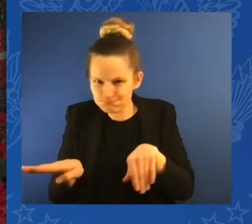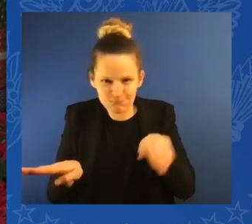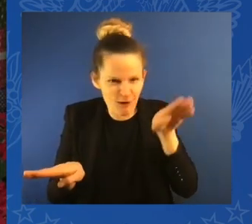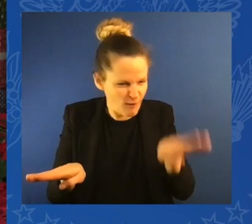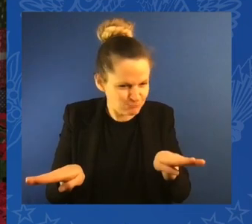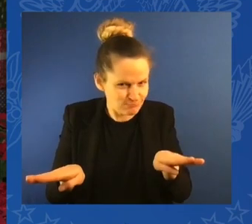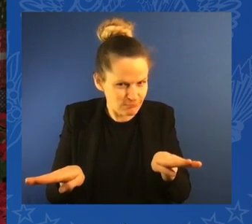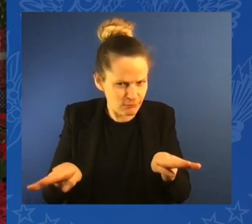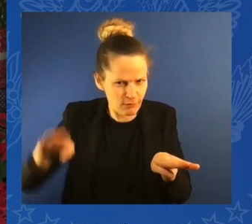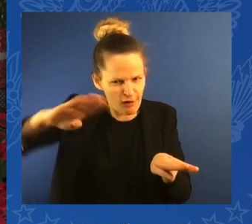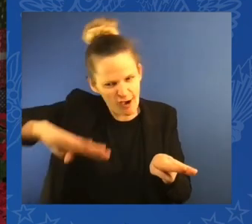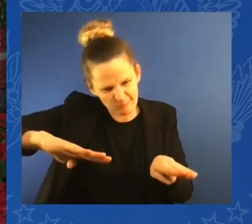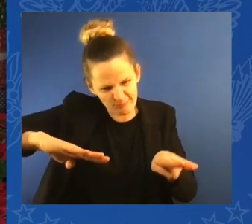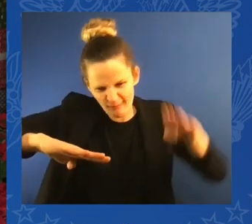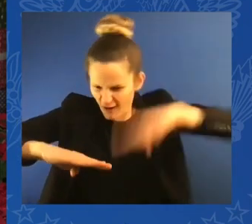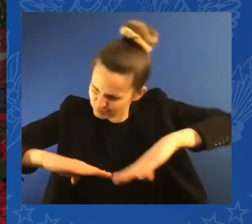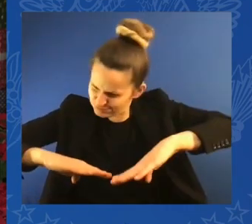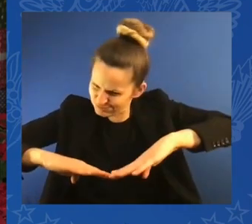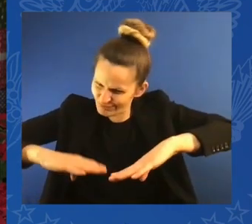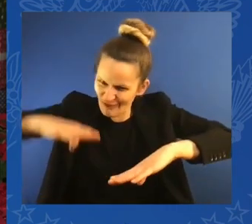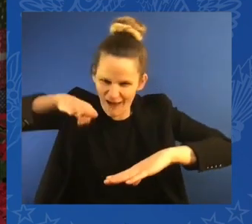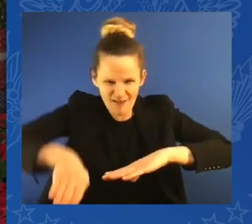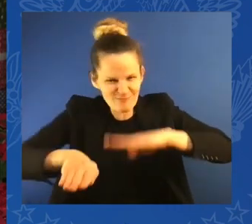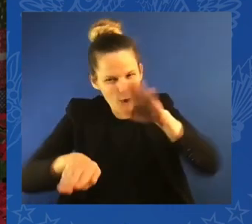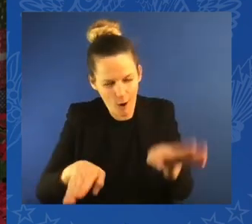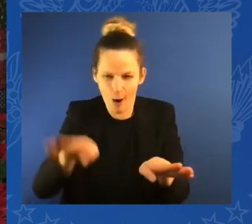like that.